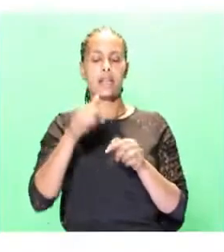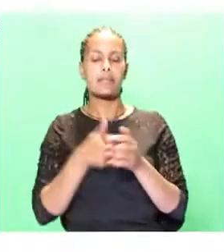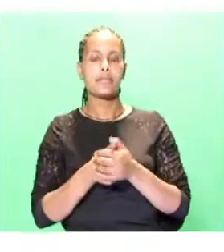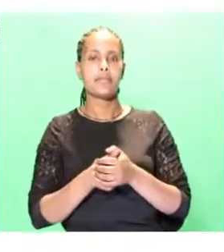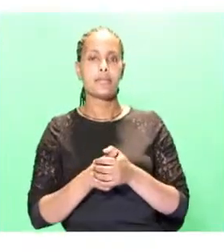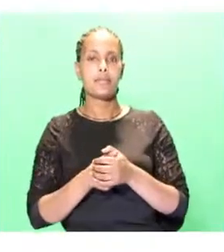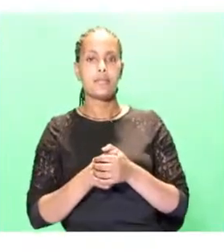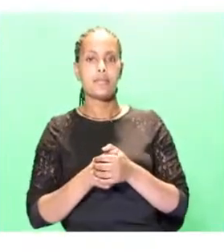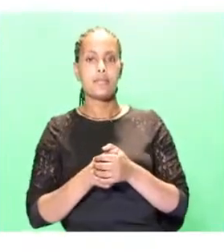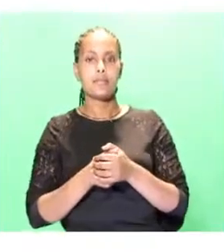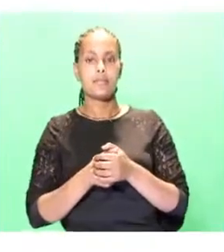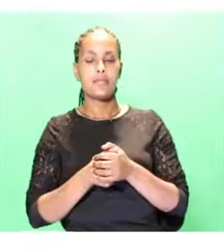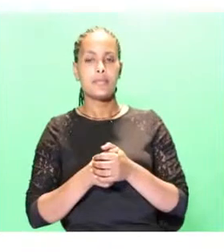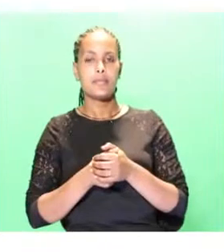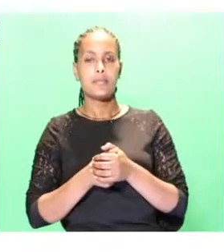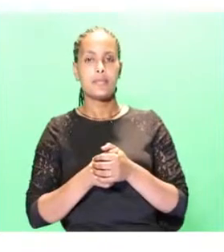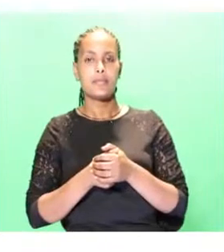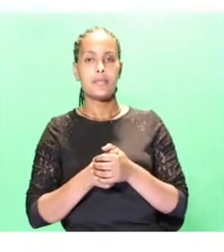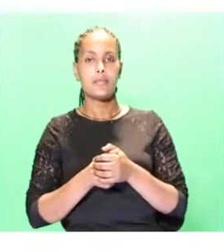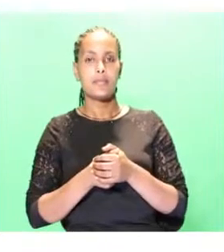solution.